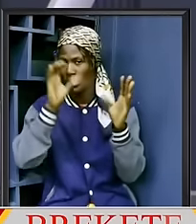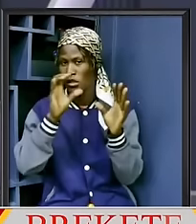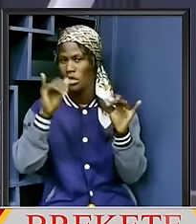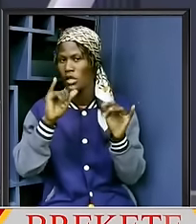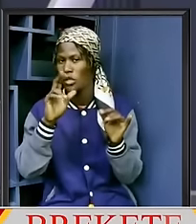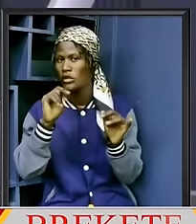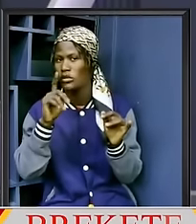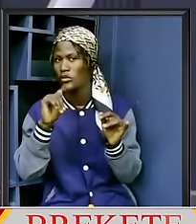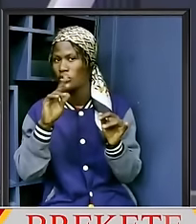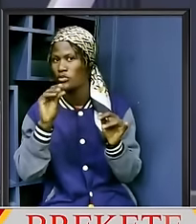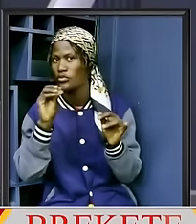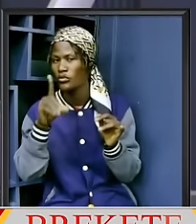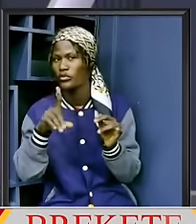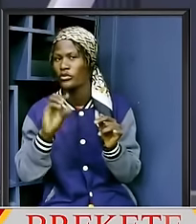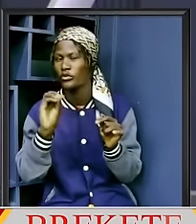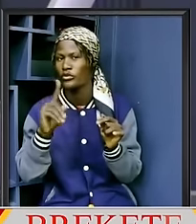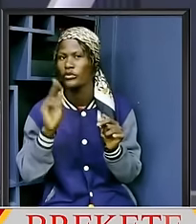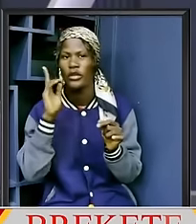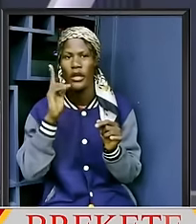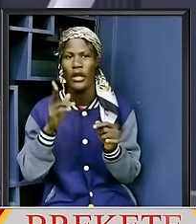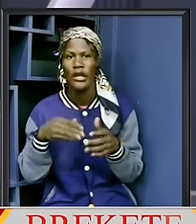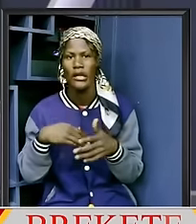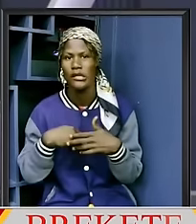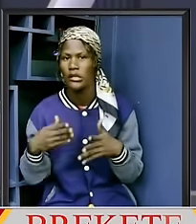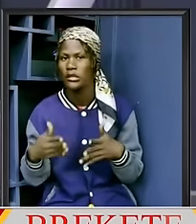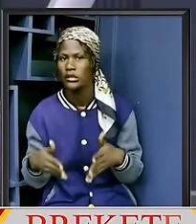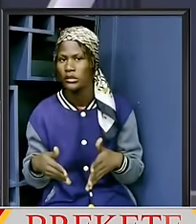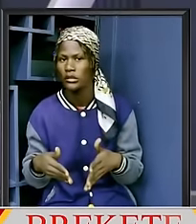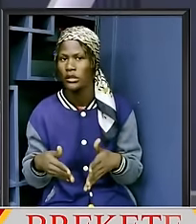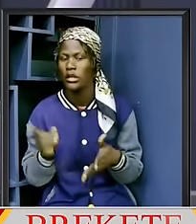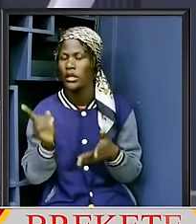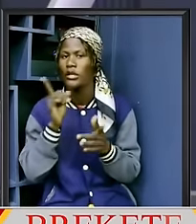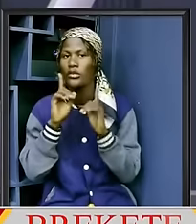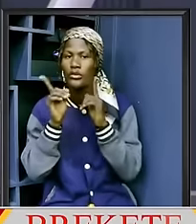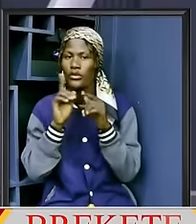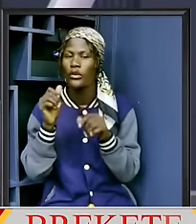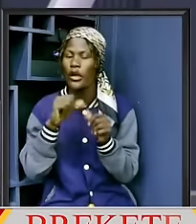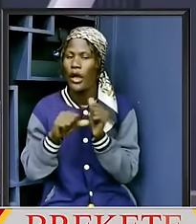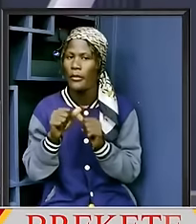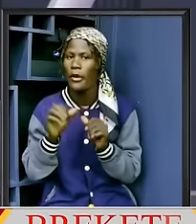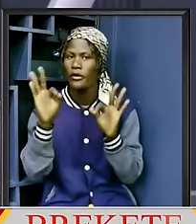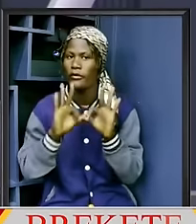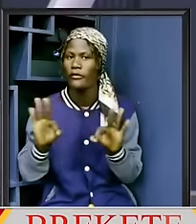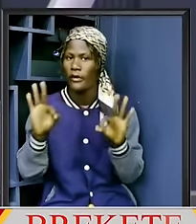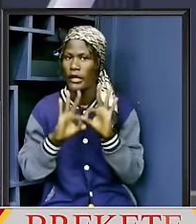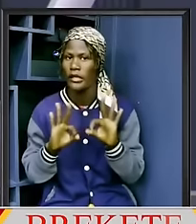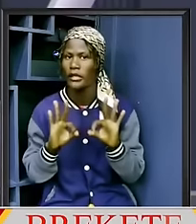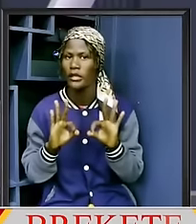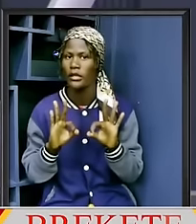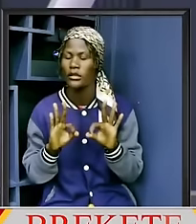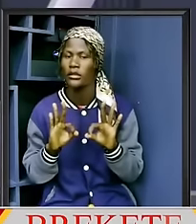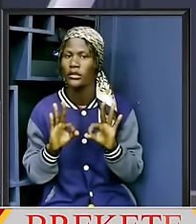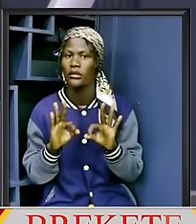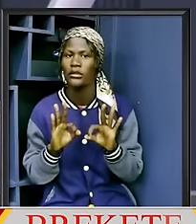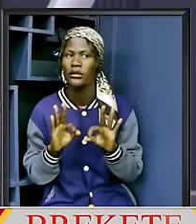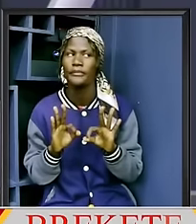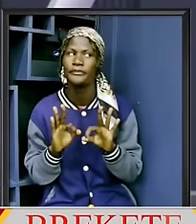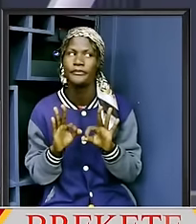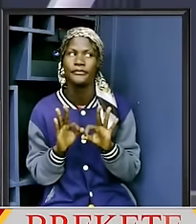Yes. Say now she be that lady where then they talk about. Yes, sir. Where them been talk about on Friday. Yes, sir. Excuse me.